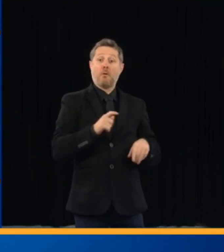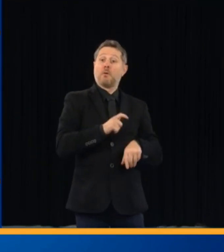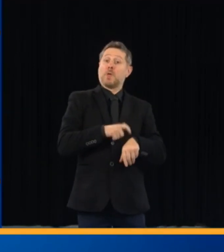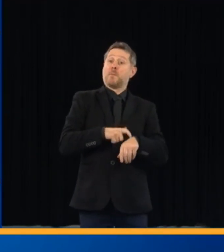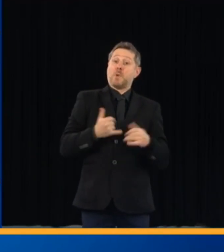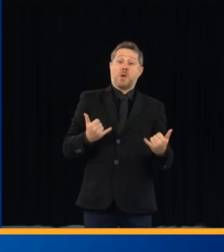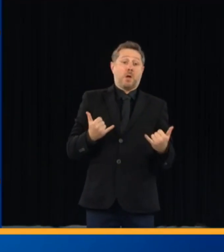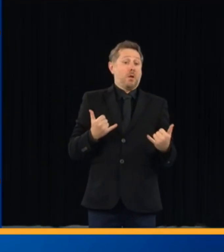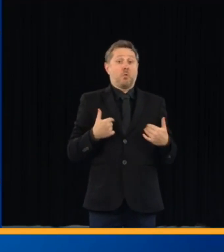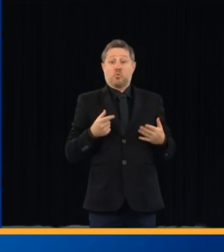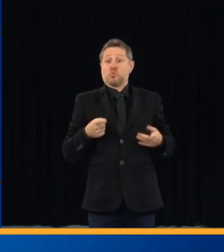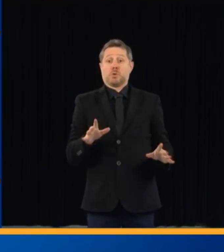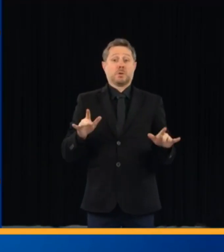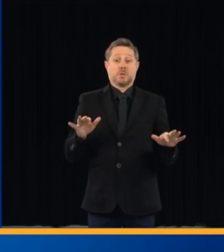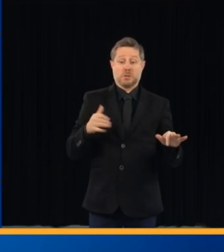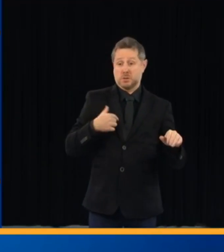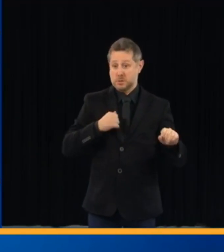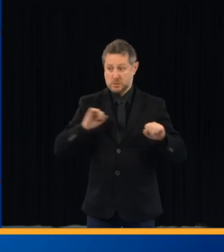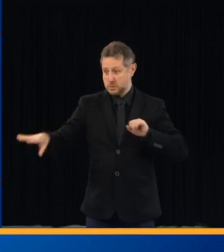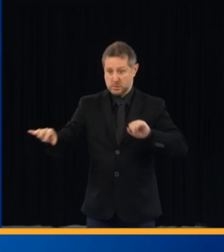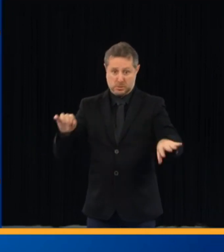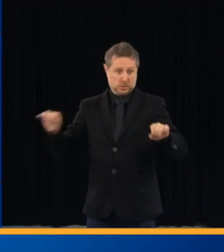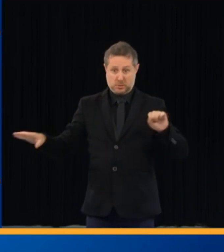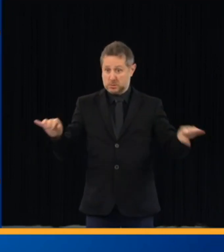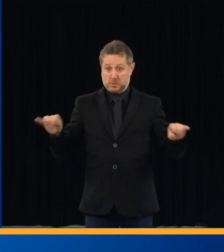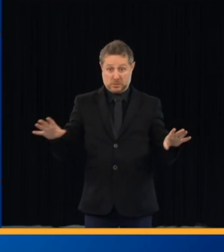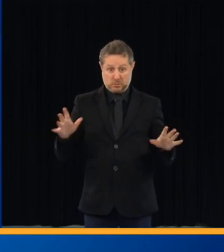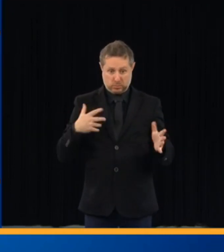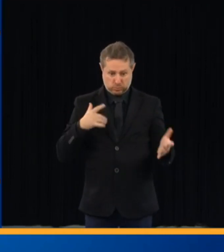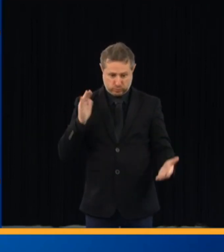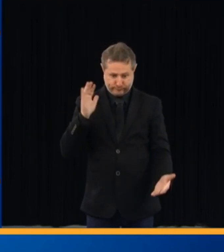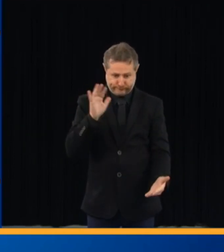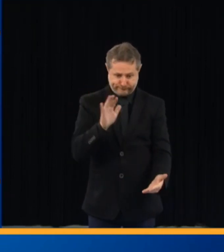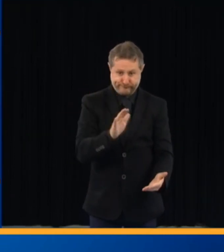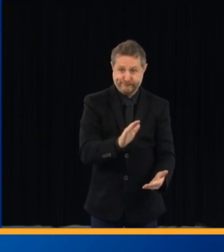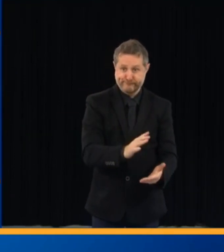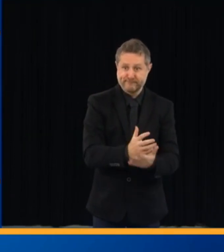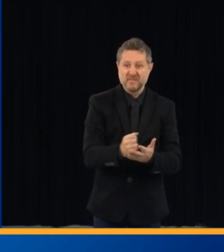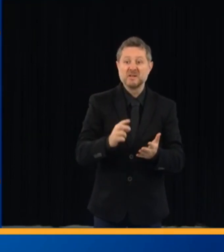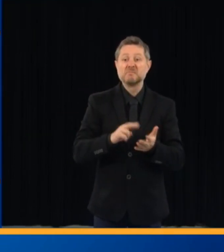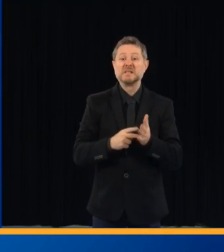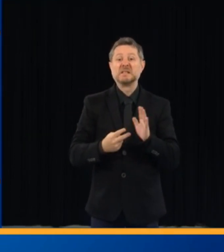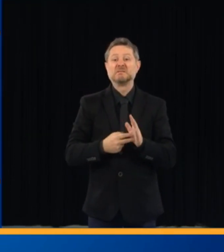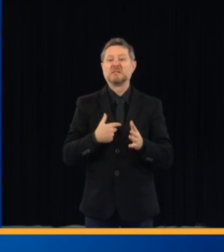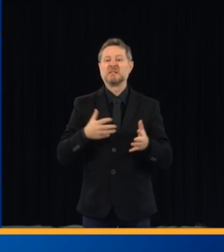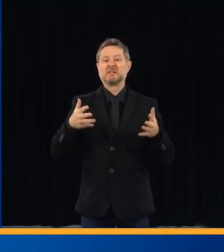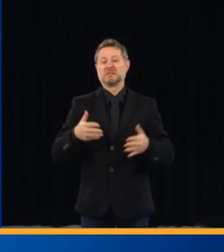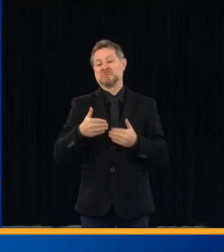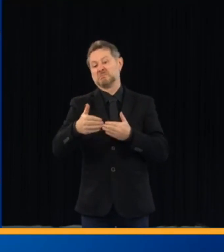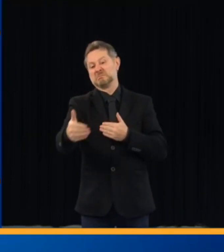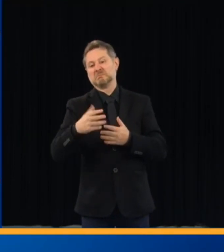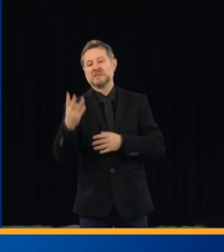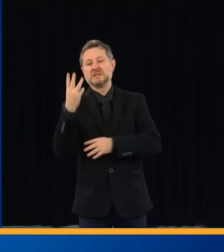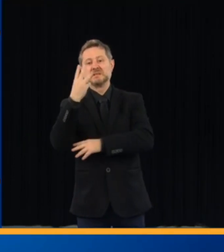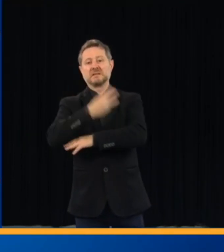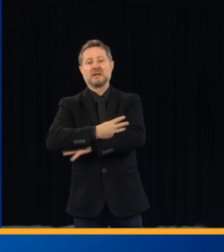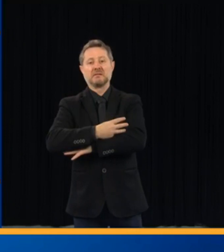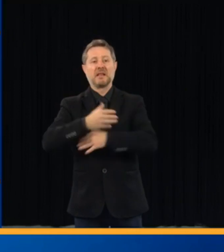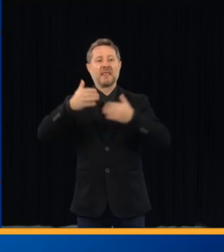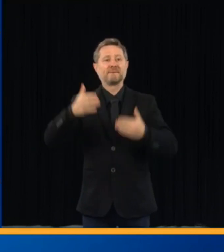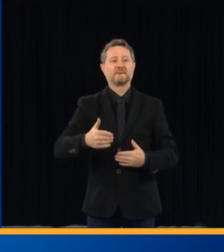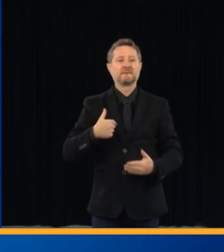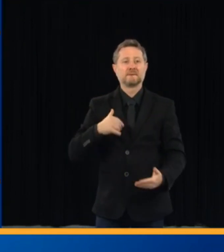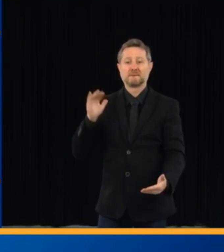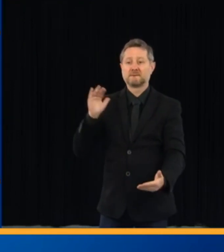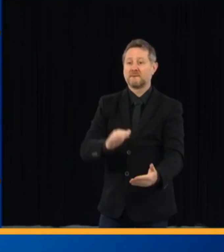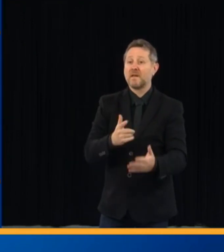about 6 days of ventilators in our stockpile, meaning if the